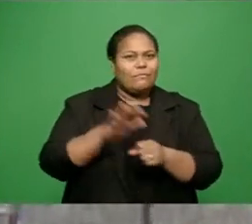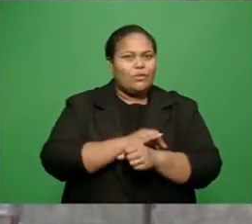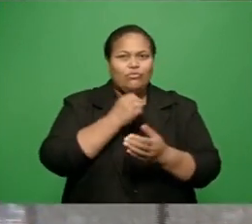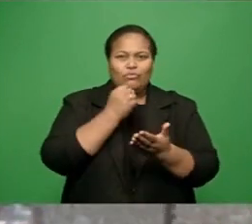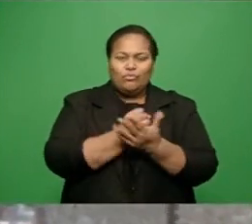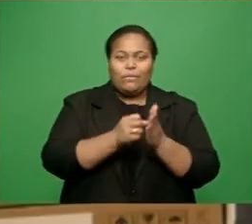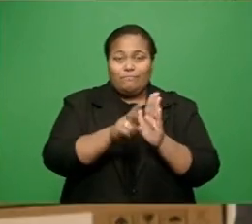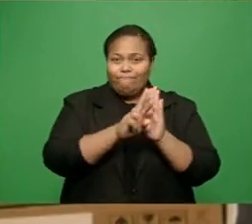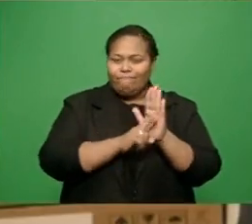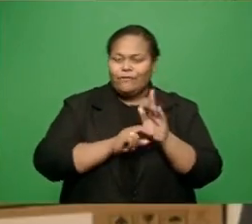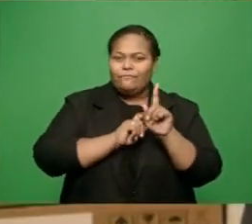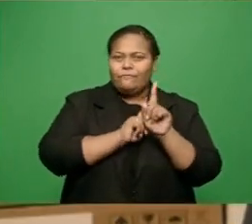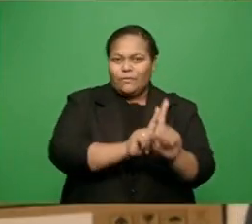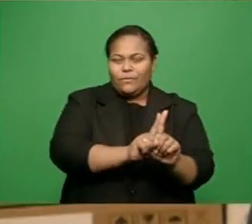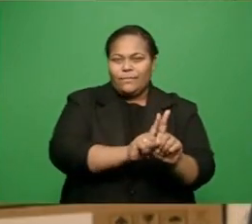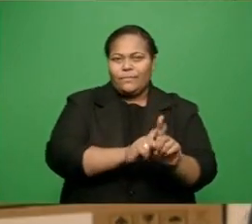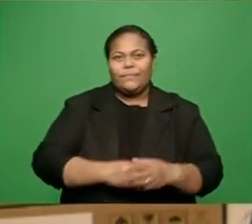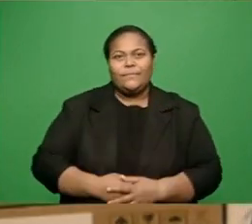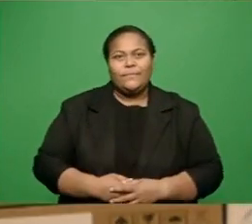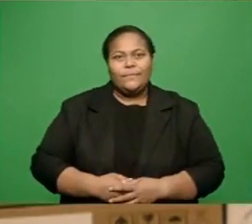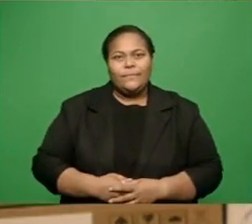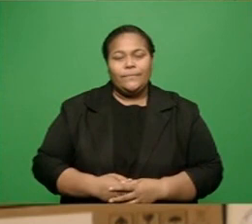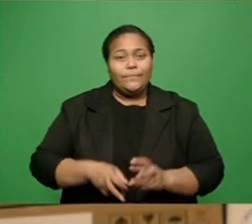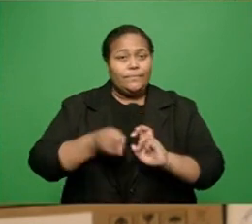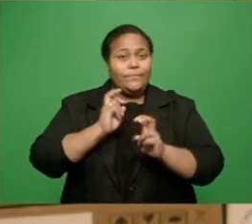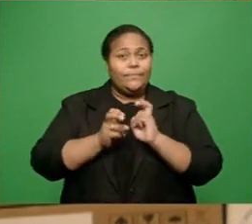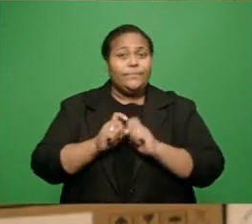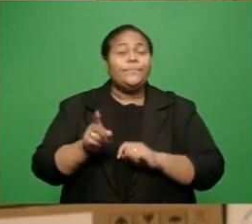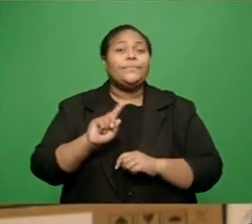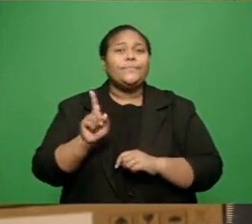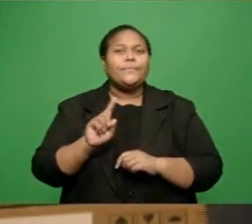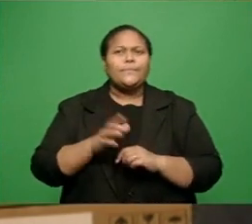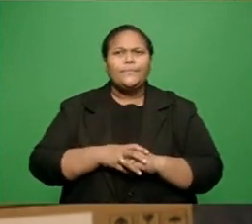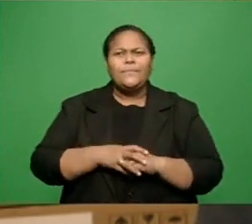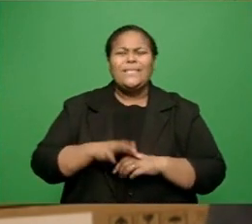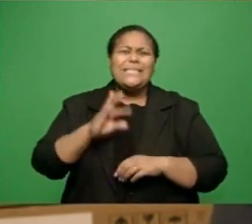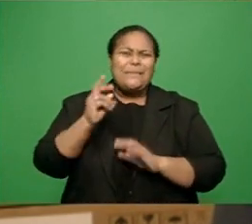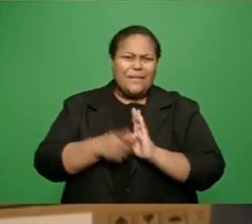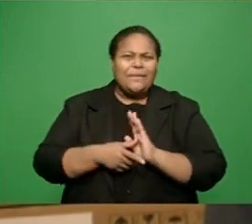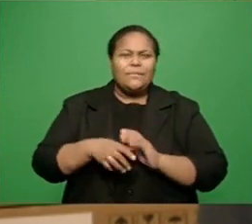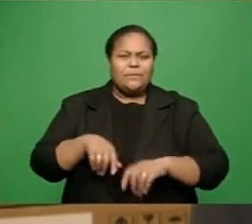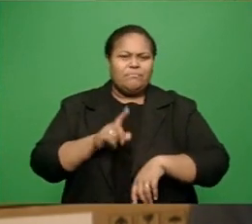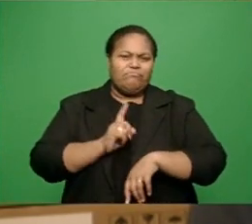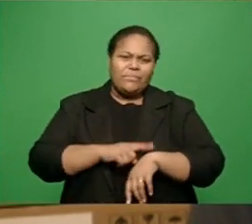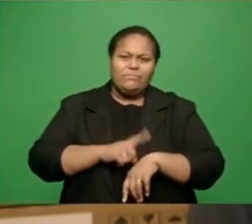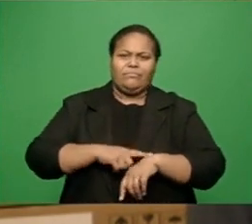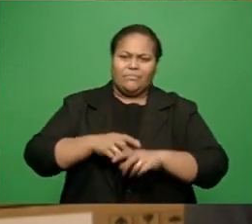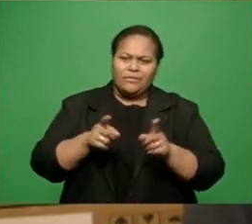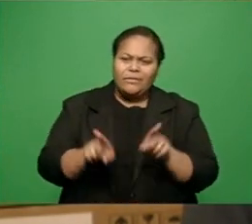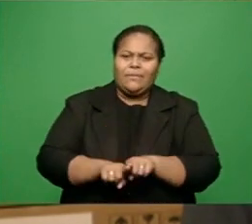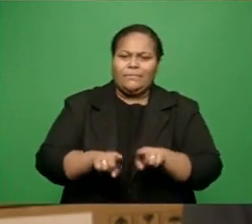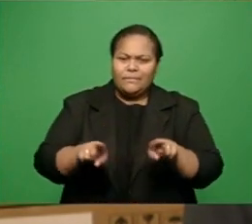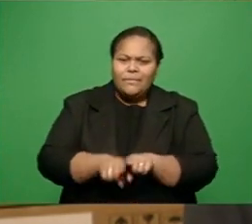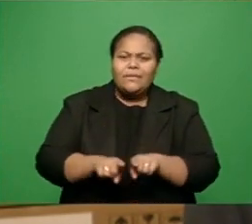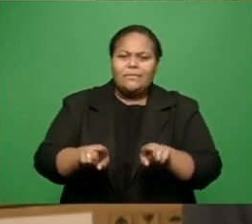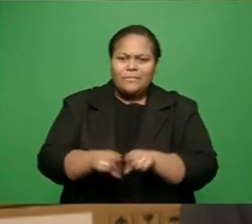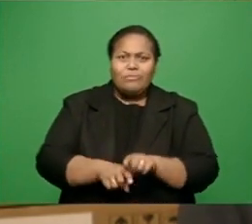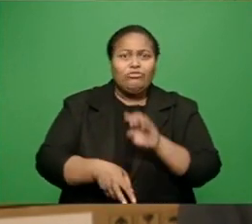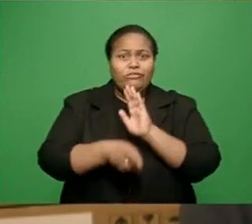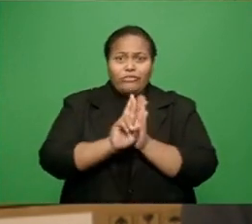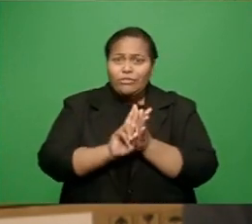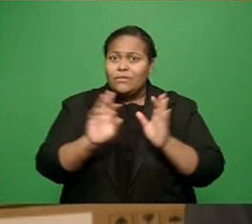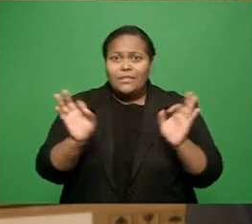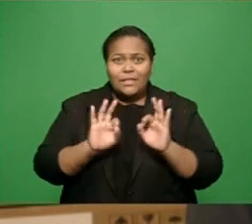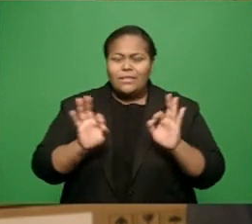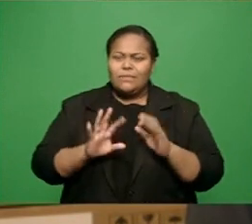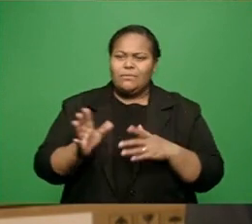times. One of the problems that we do have is time can result in complacency if we do not keep reviewing our actions. So